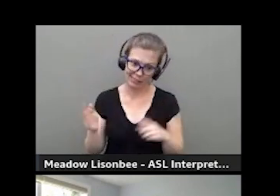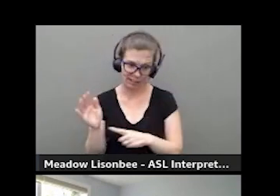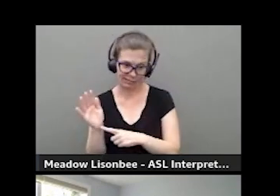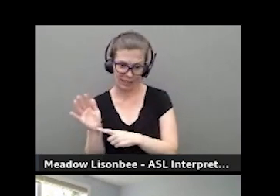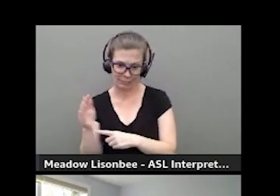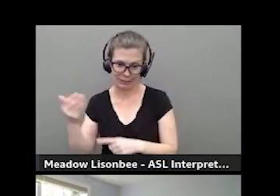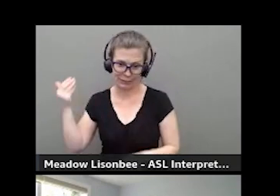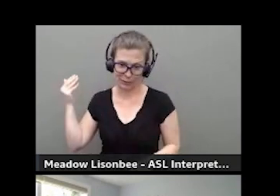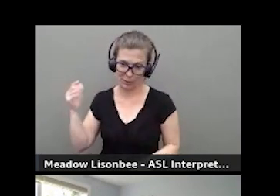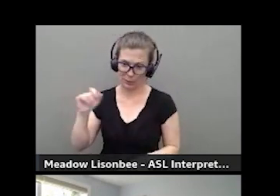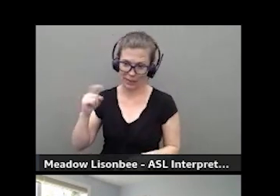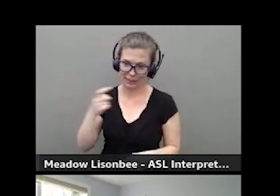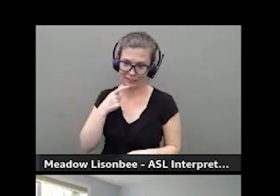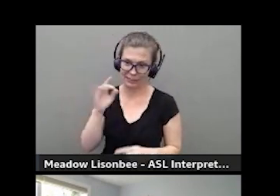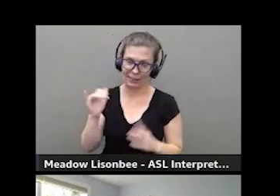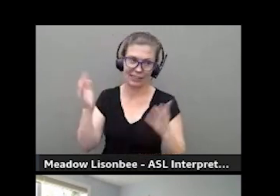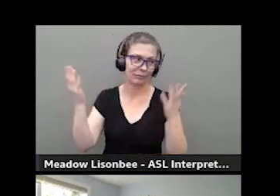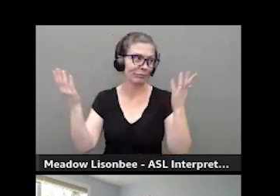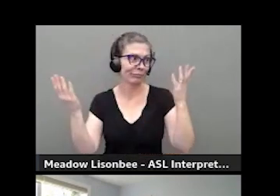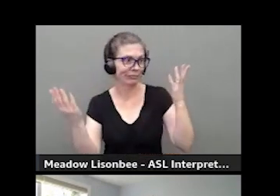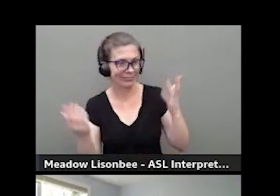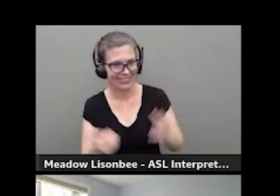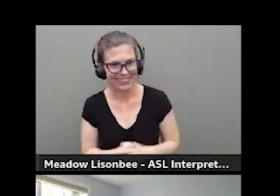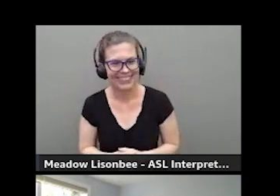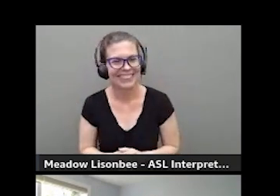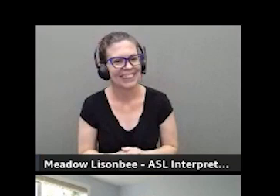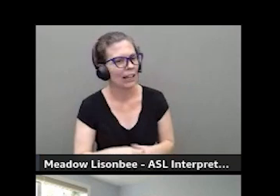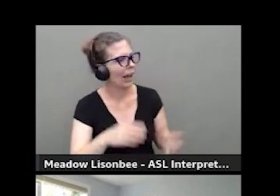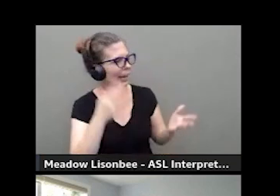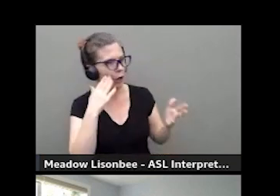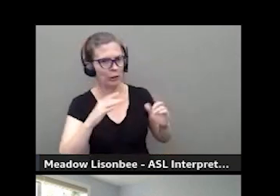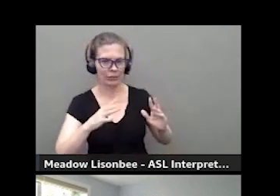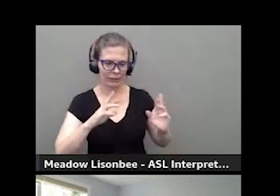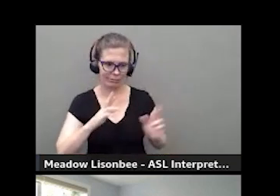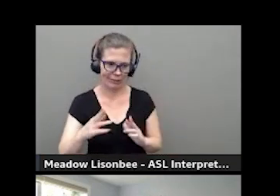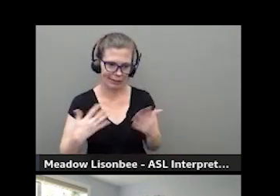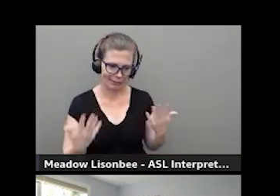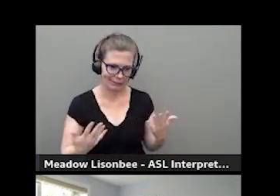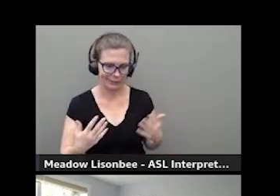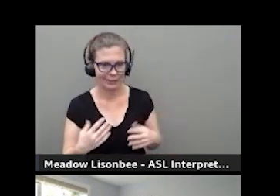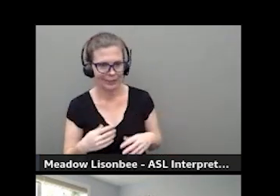ago that Alex said that. So, yeah, kind of just like bracing yourself. Yeah.